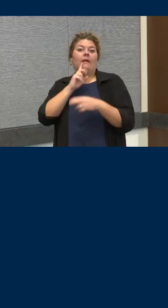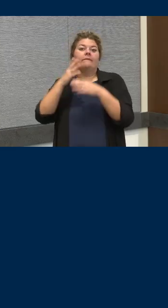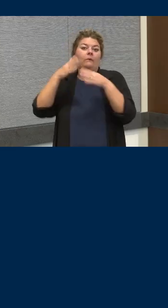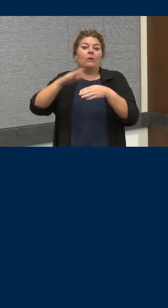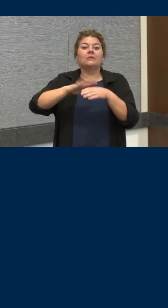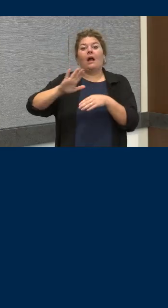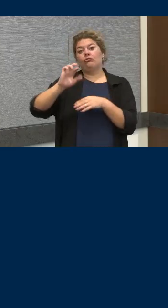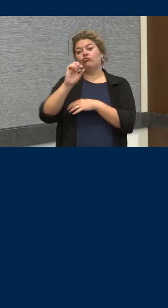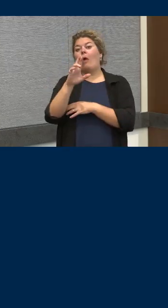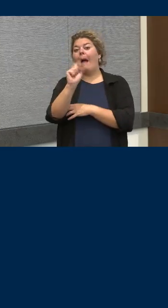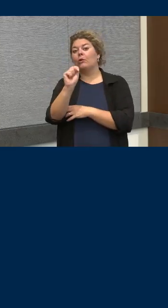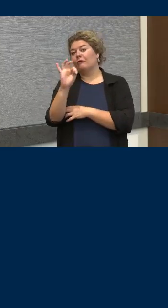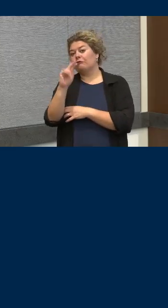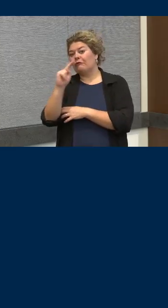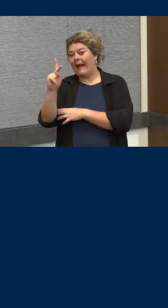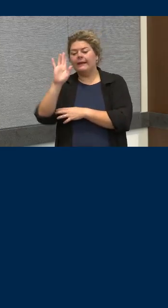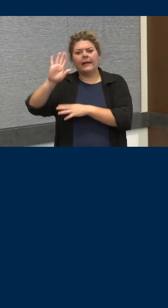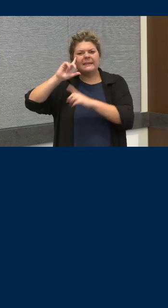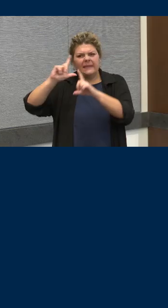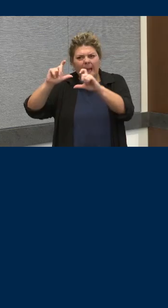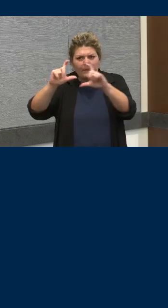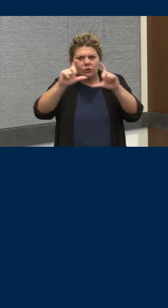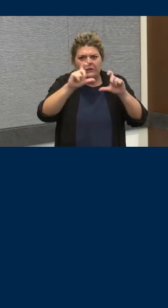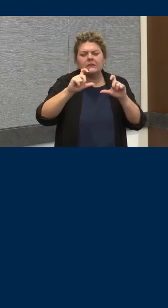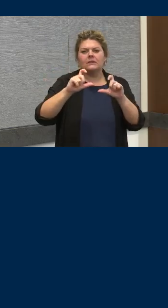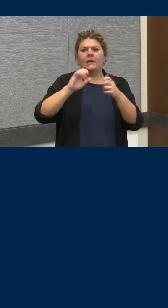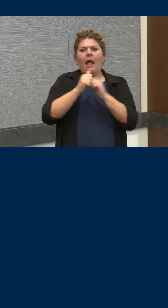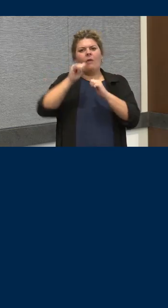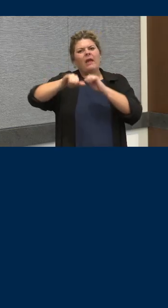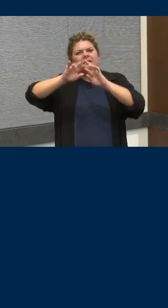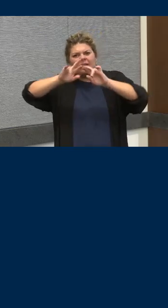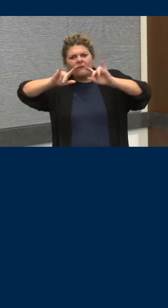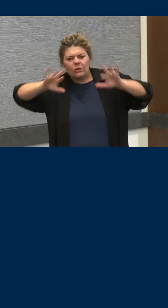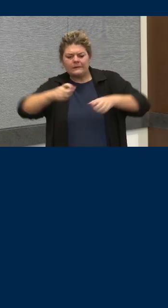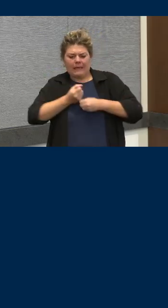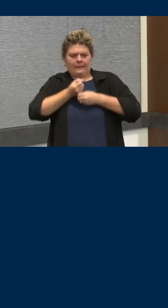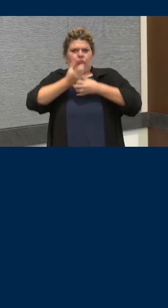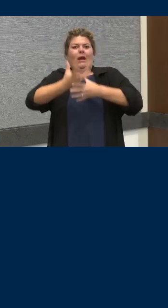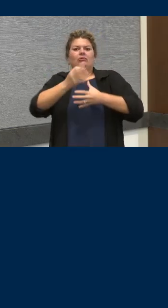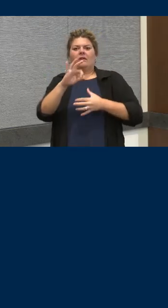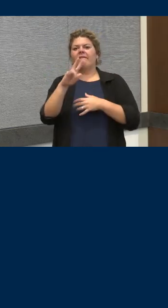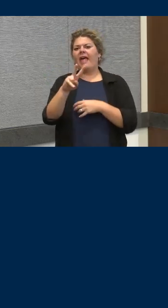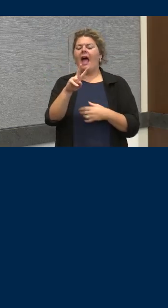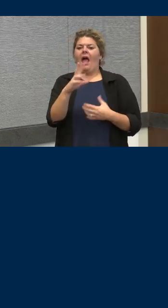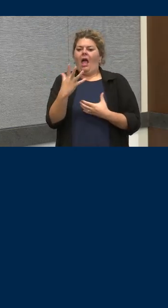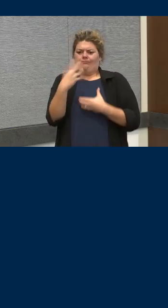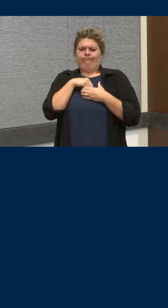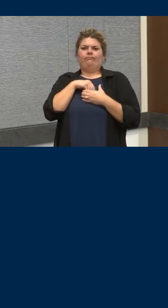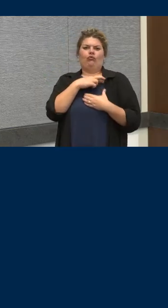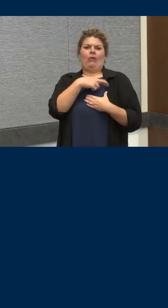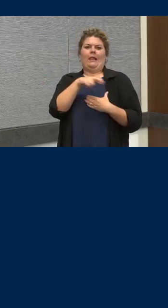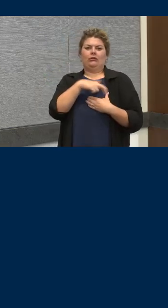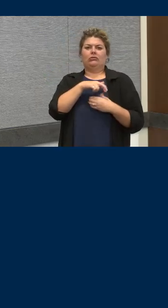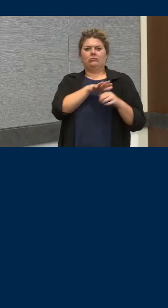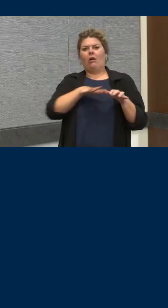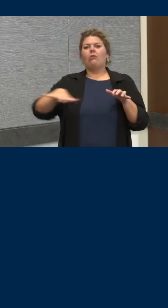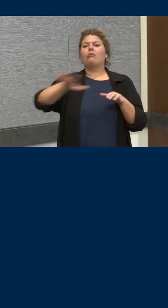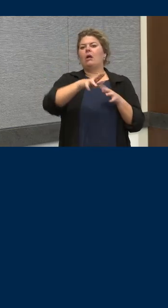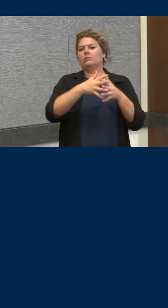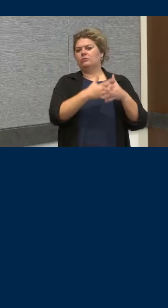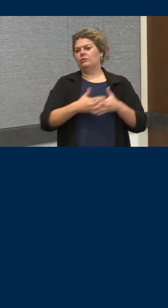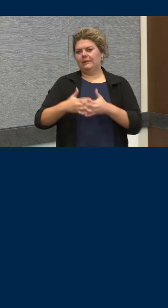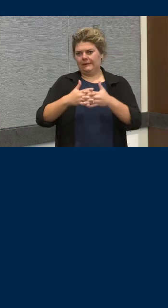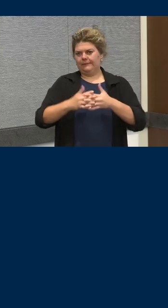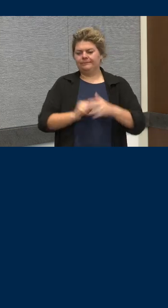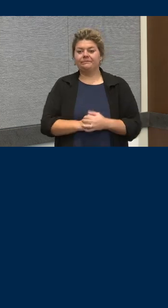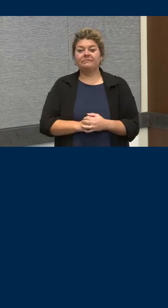his images captured the diverse expressions of vernacular religion across the United States. Through